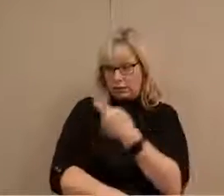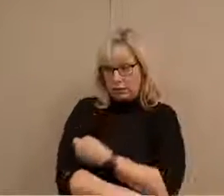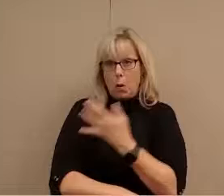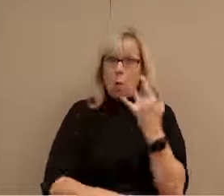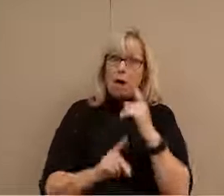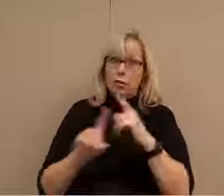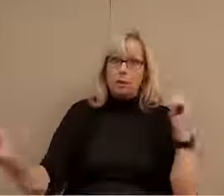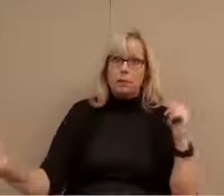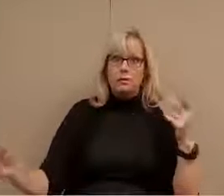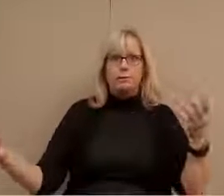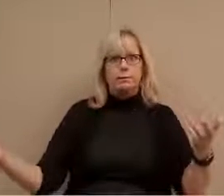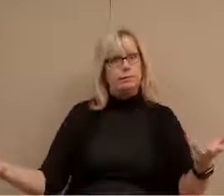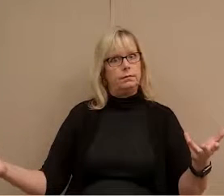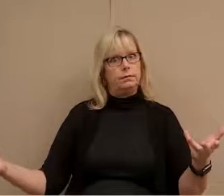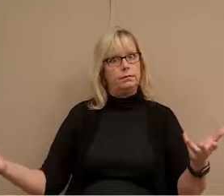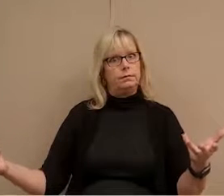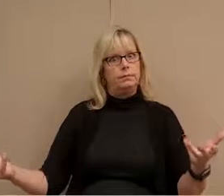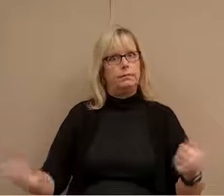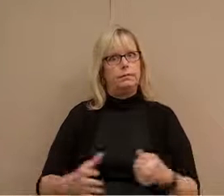distance?